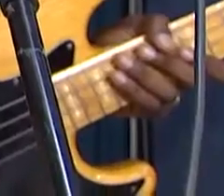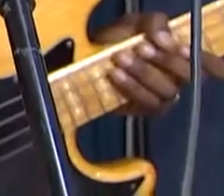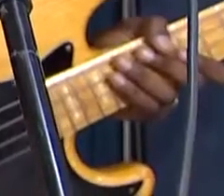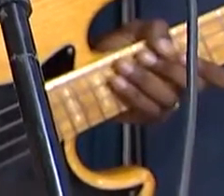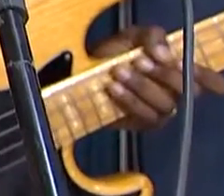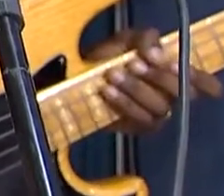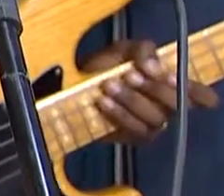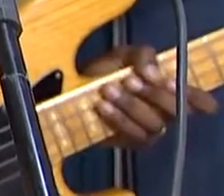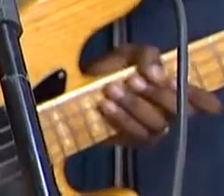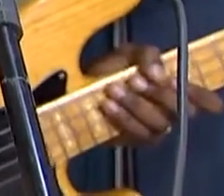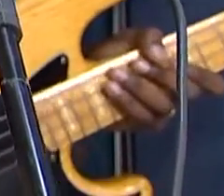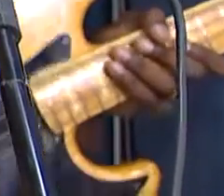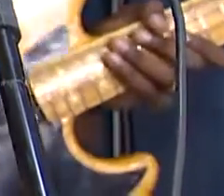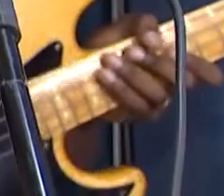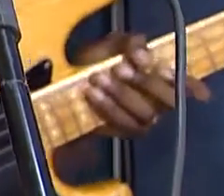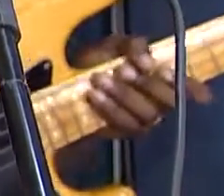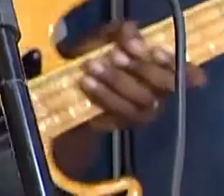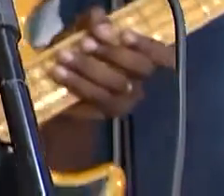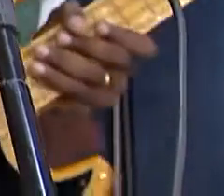I can't sleep